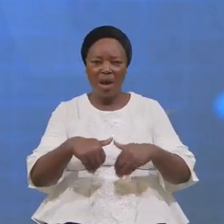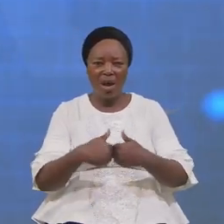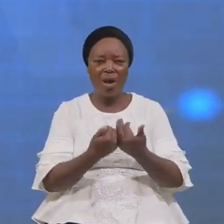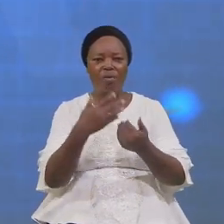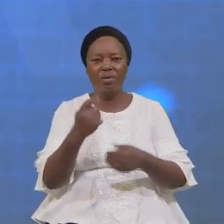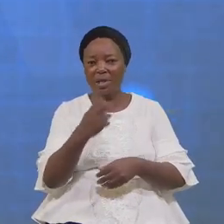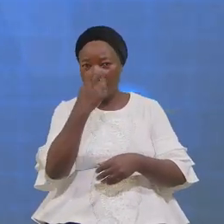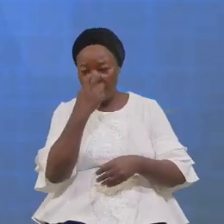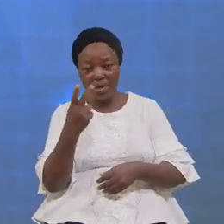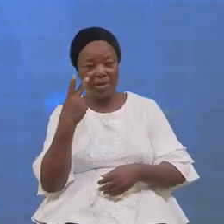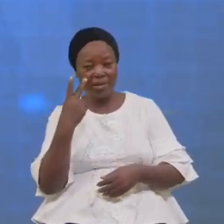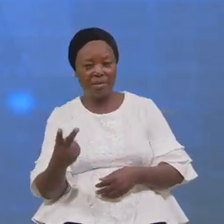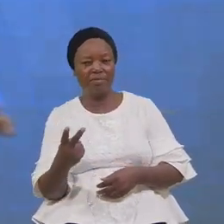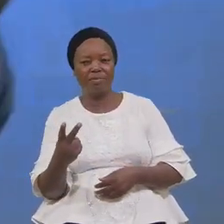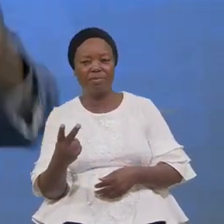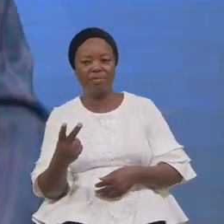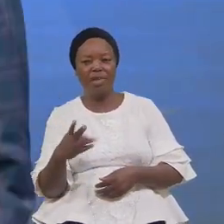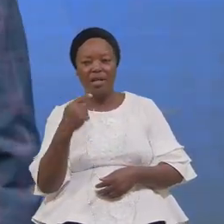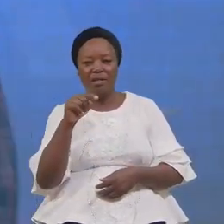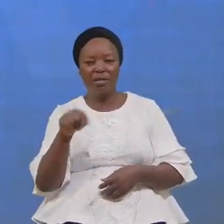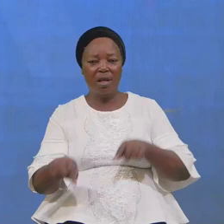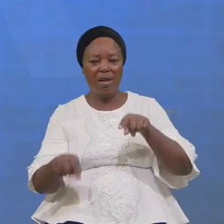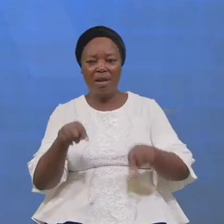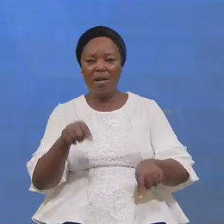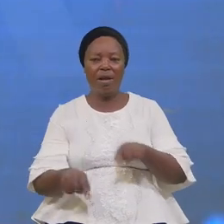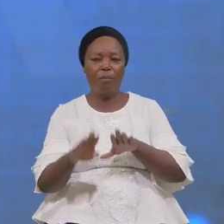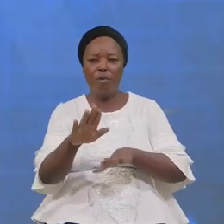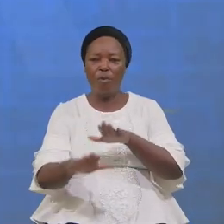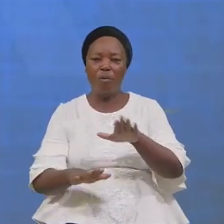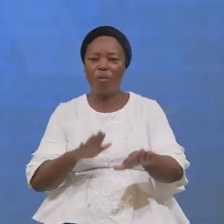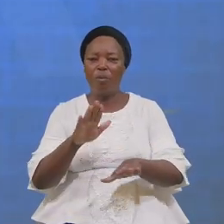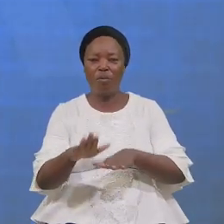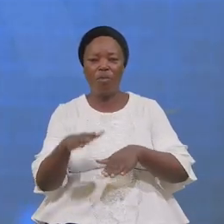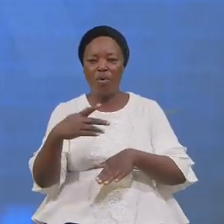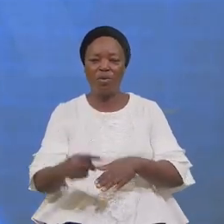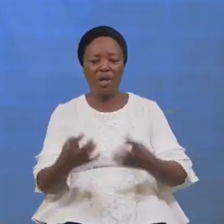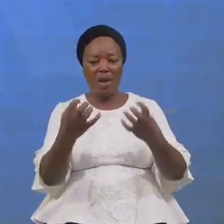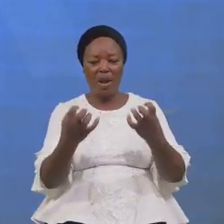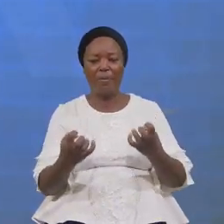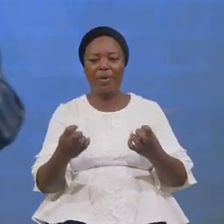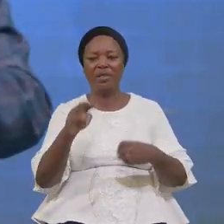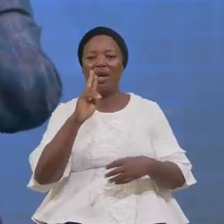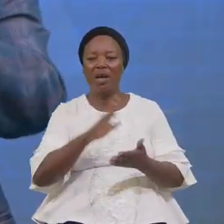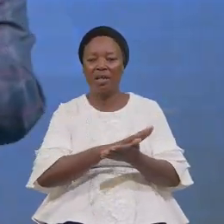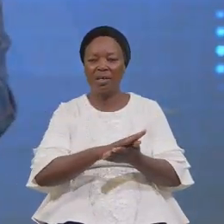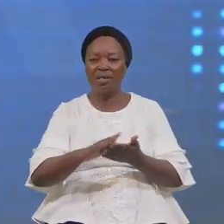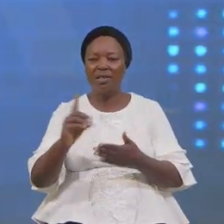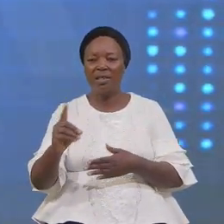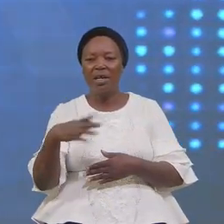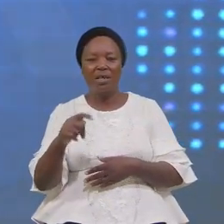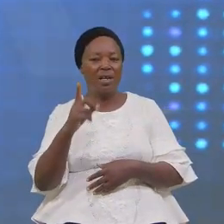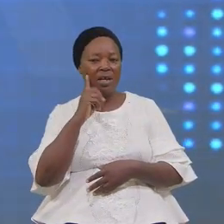blind see, the lame walk, the lepers are cleansed, the